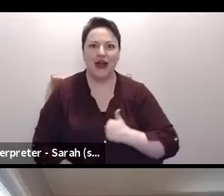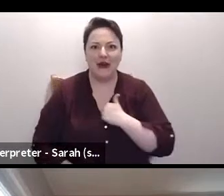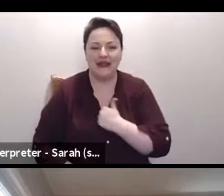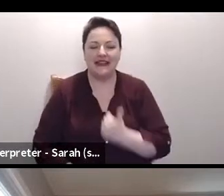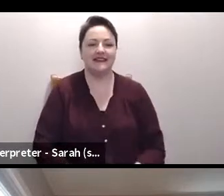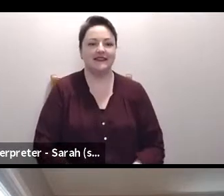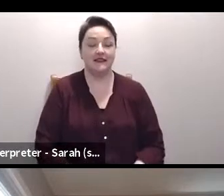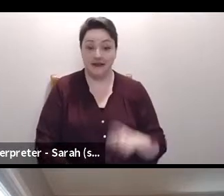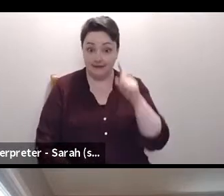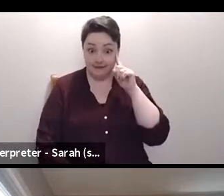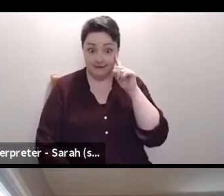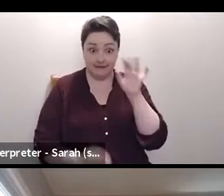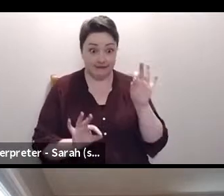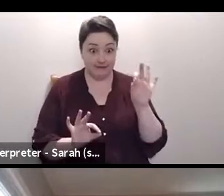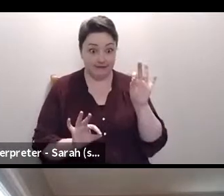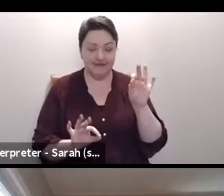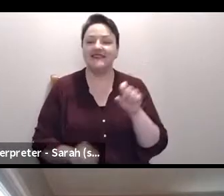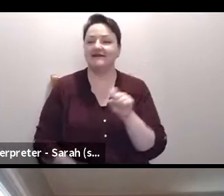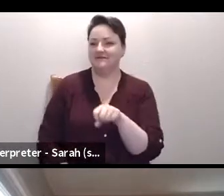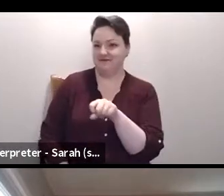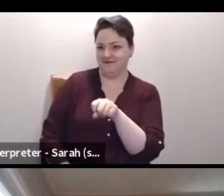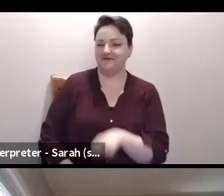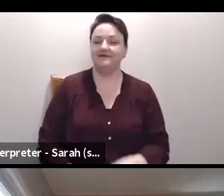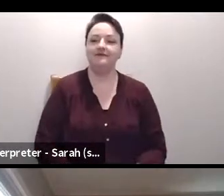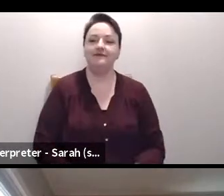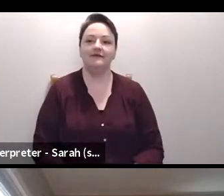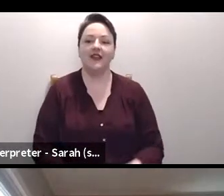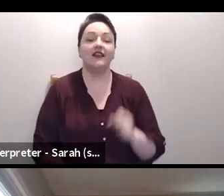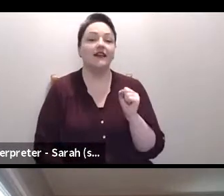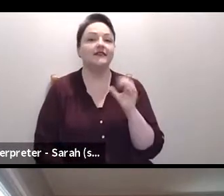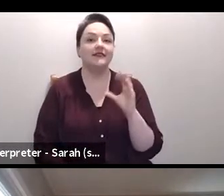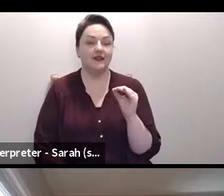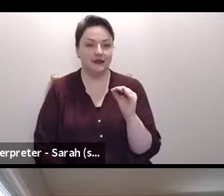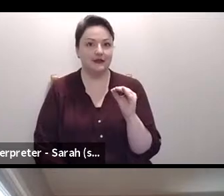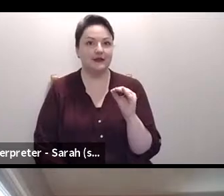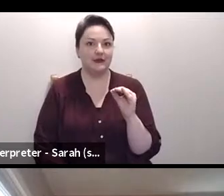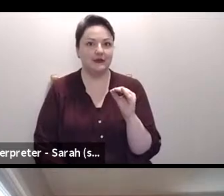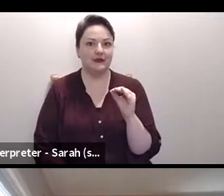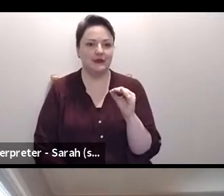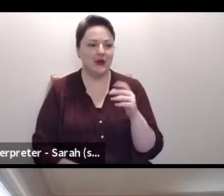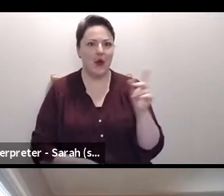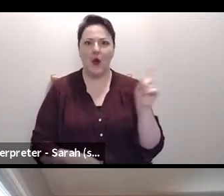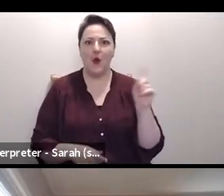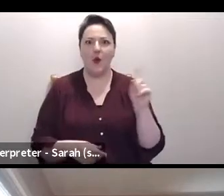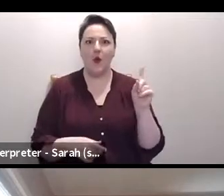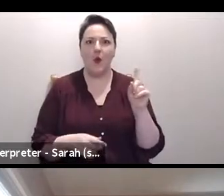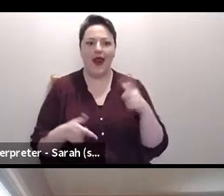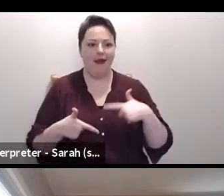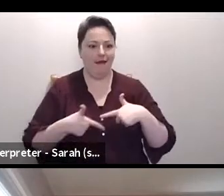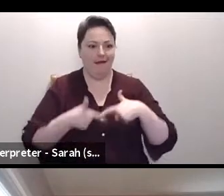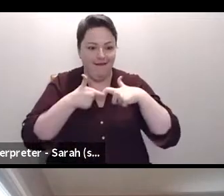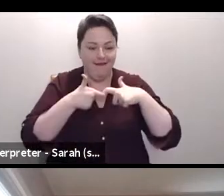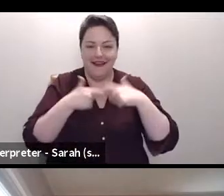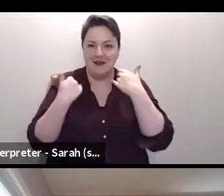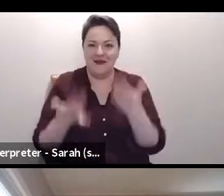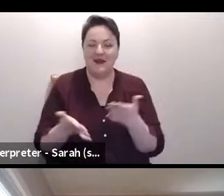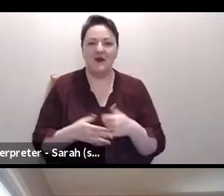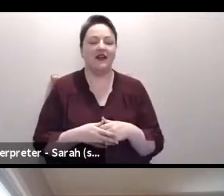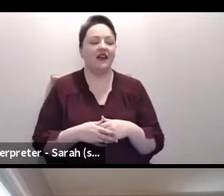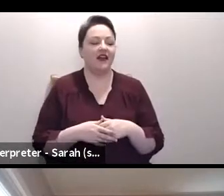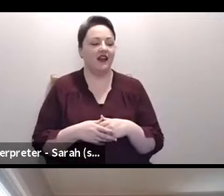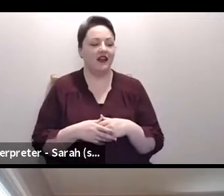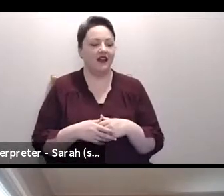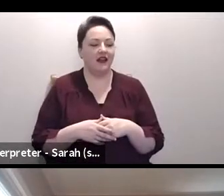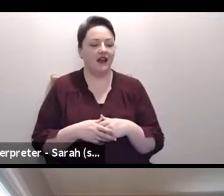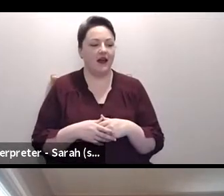Can you hear me now? Yes. Yes. So I don't know where the last thing that you heard, but I was going to